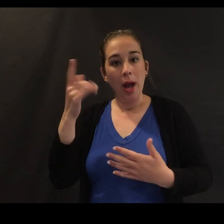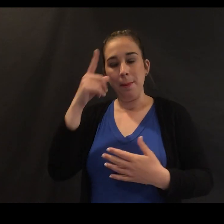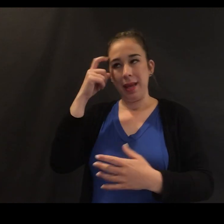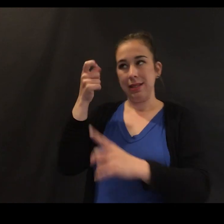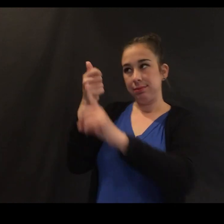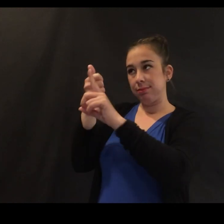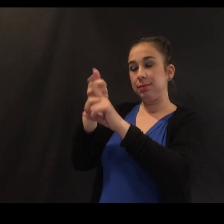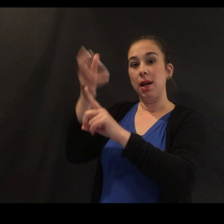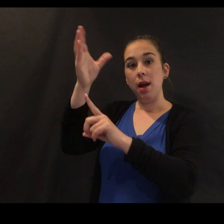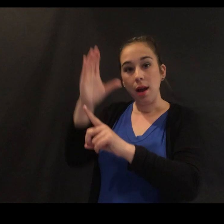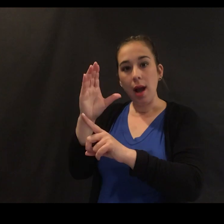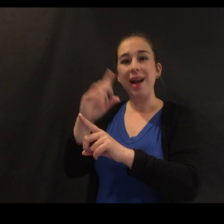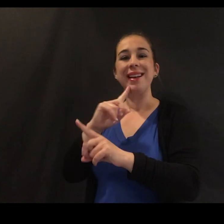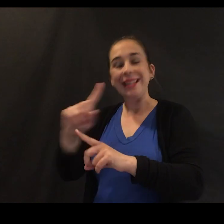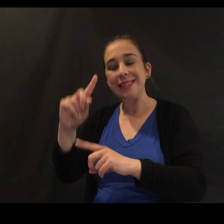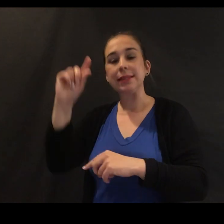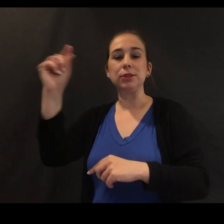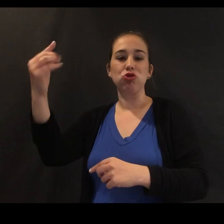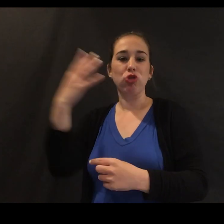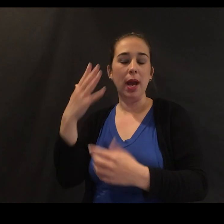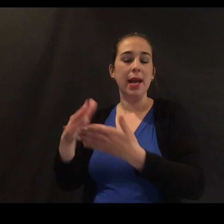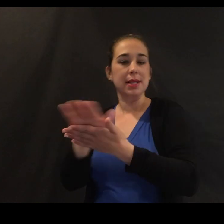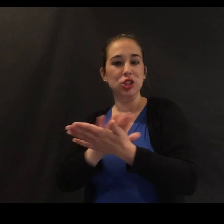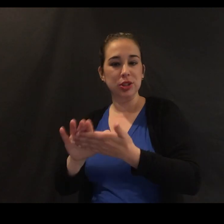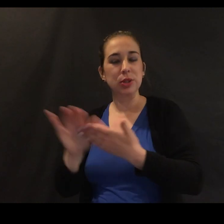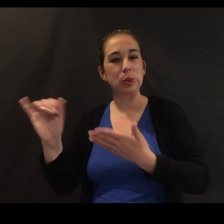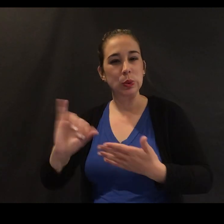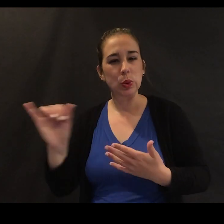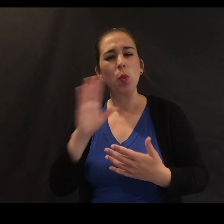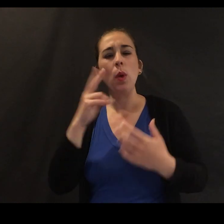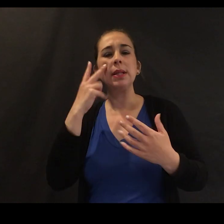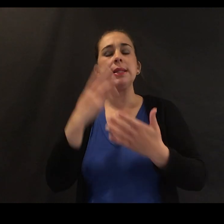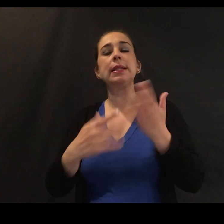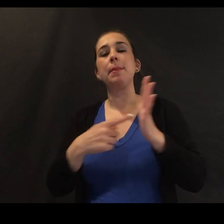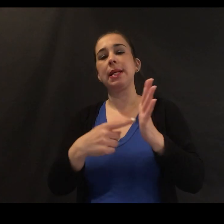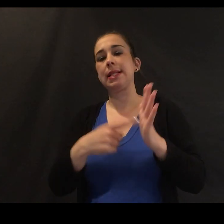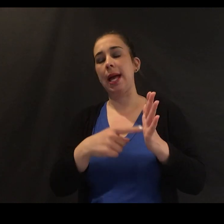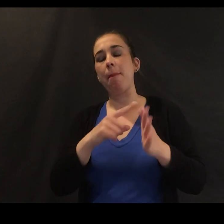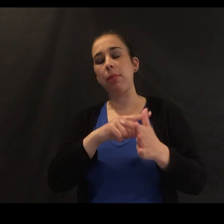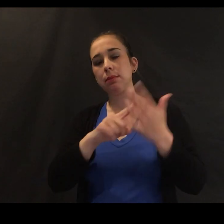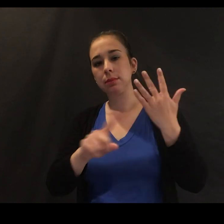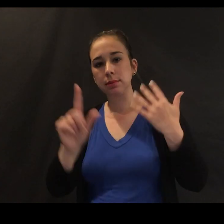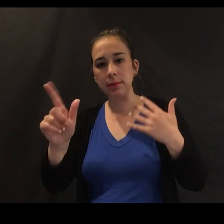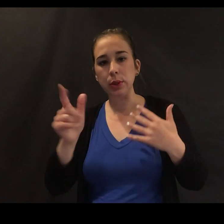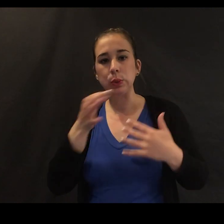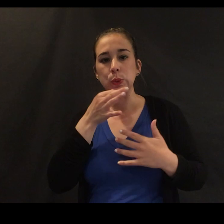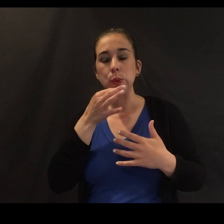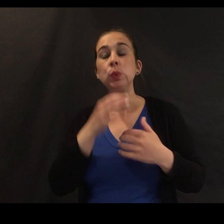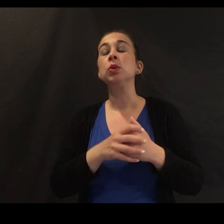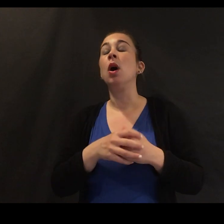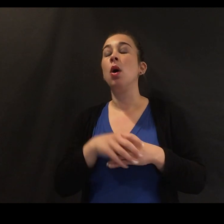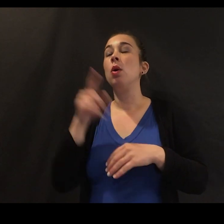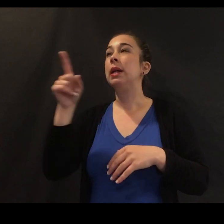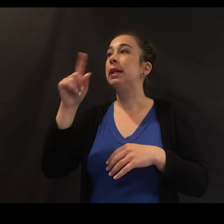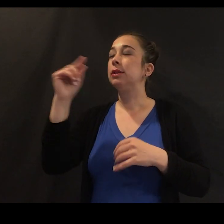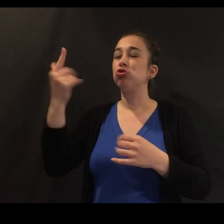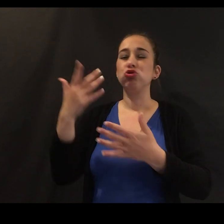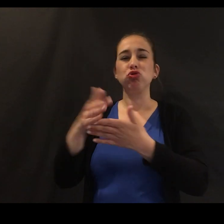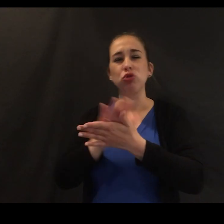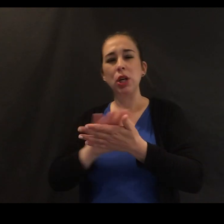is gracious. We're going to see some examples of that as we go through this evening together. The Lord is gracious and righteous and full